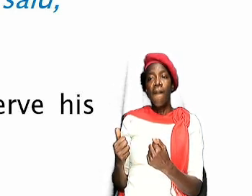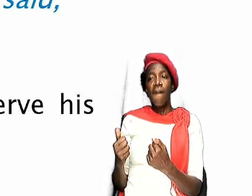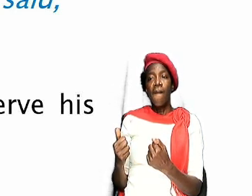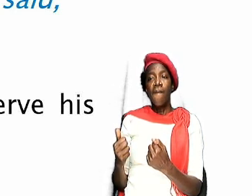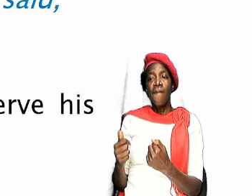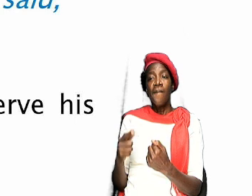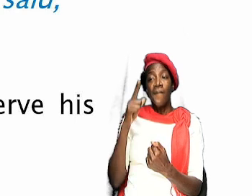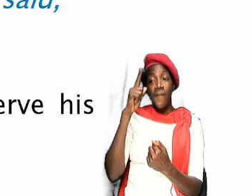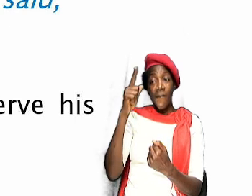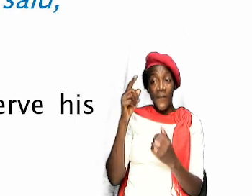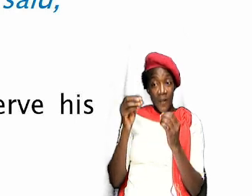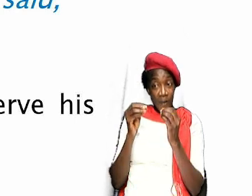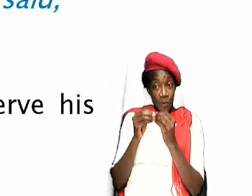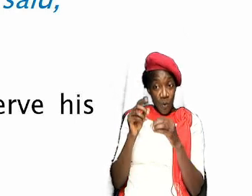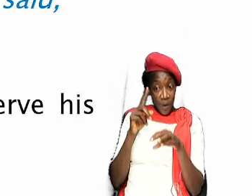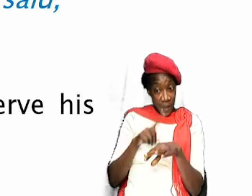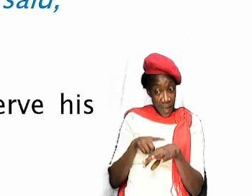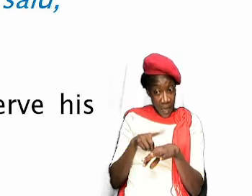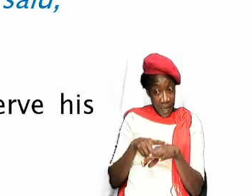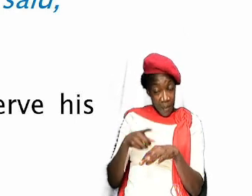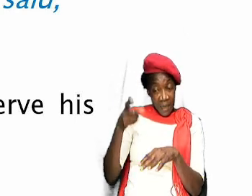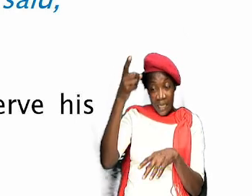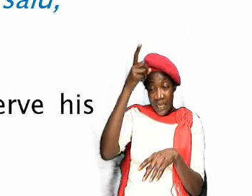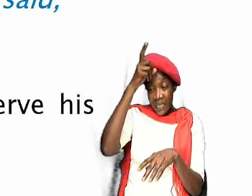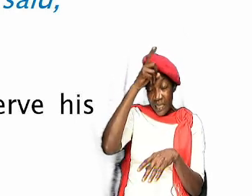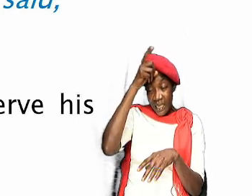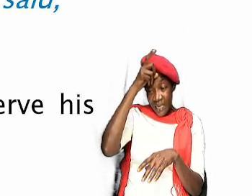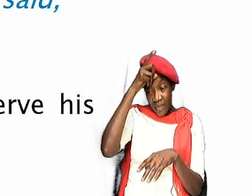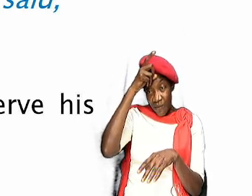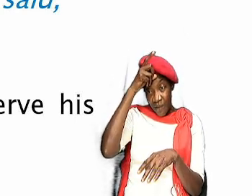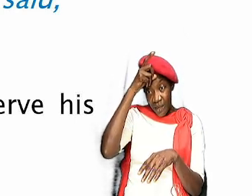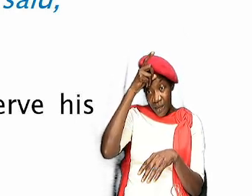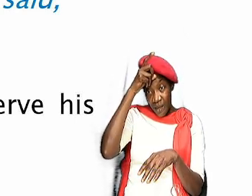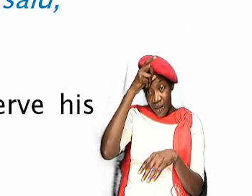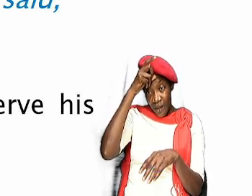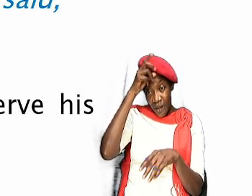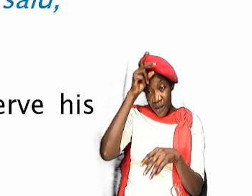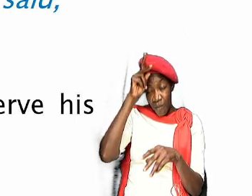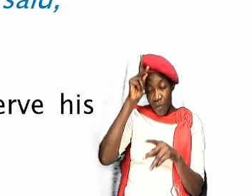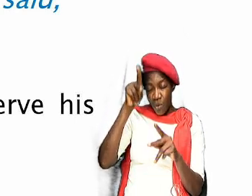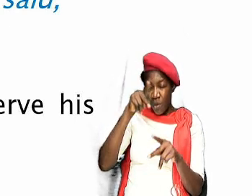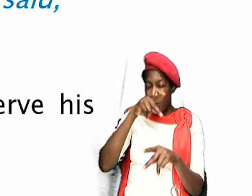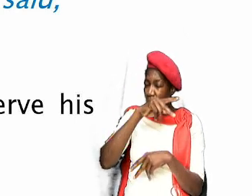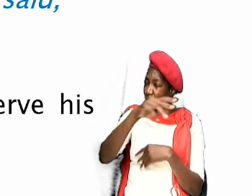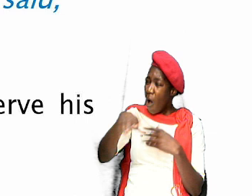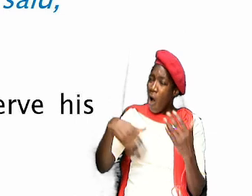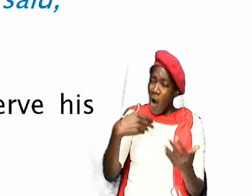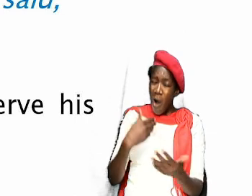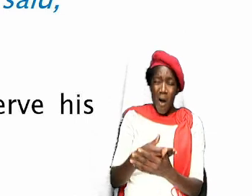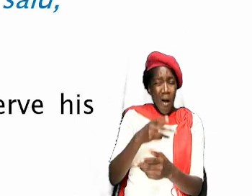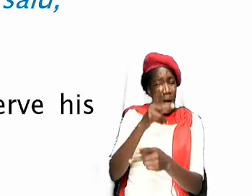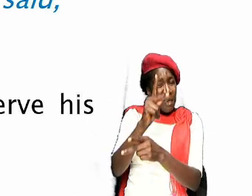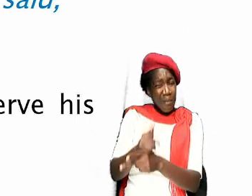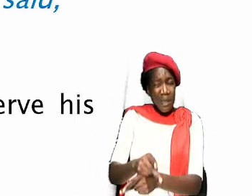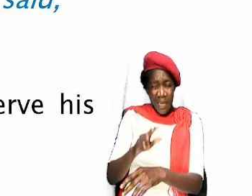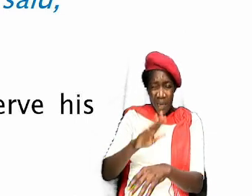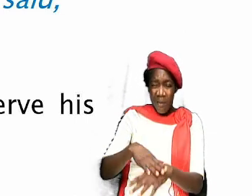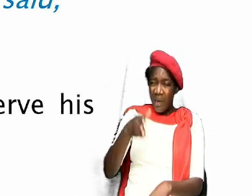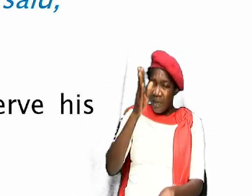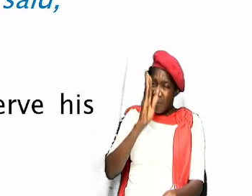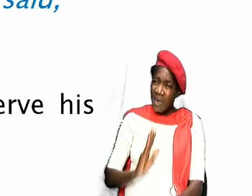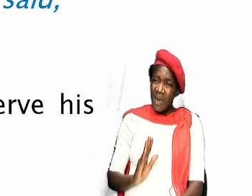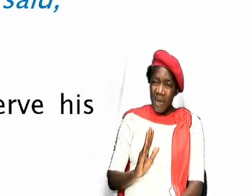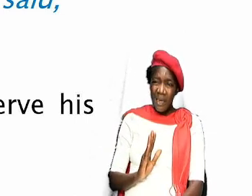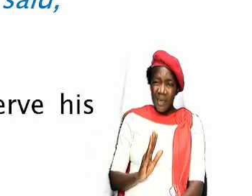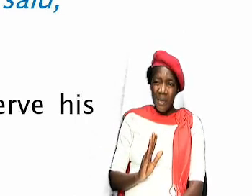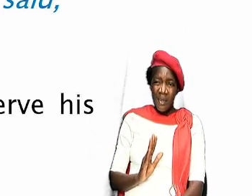Once more, David casts all his cares on God. Observing his words, he is more